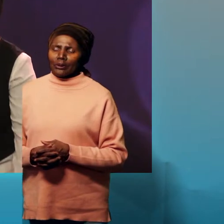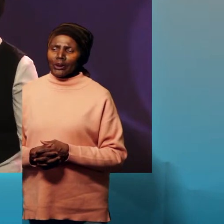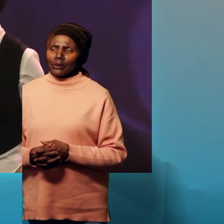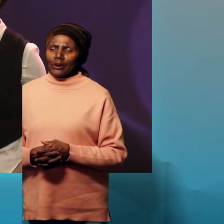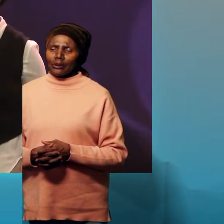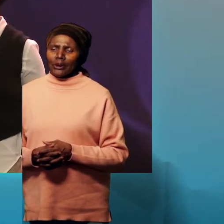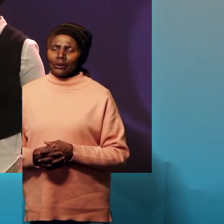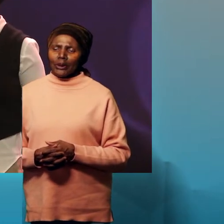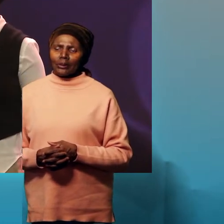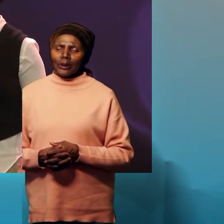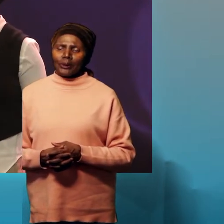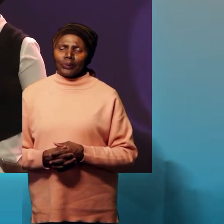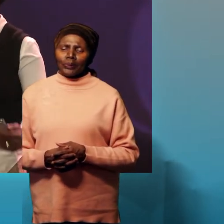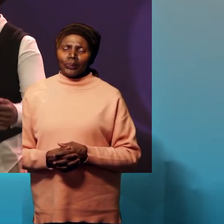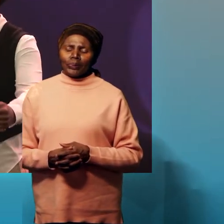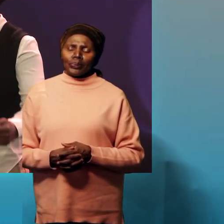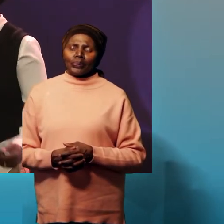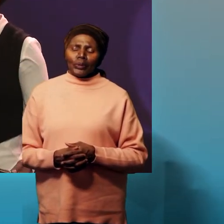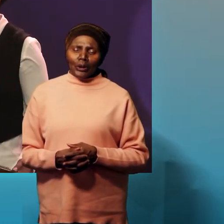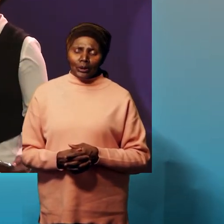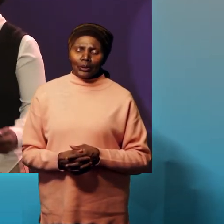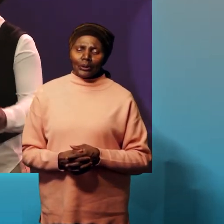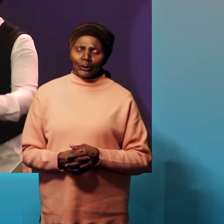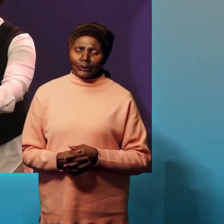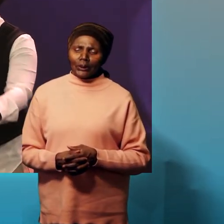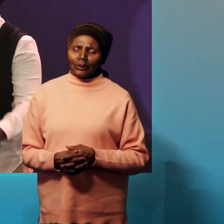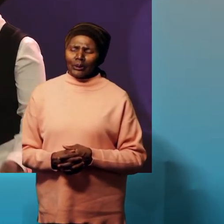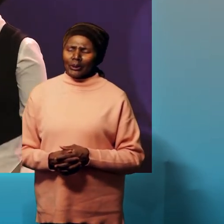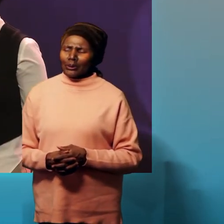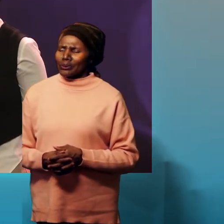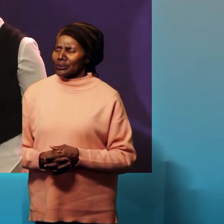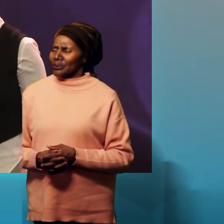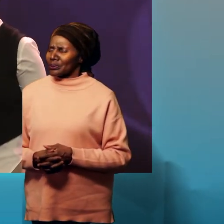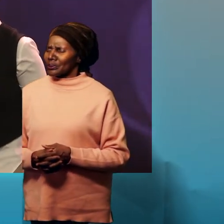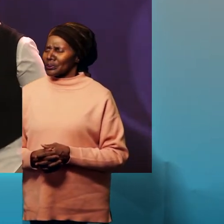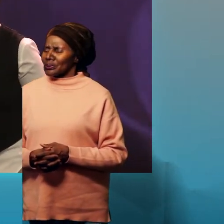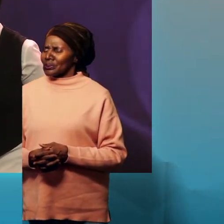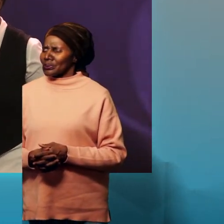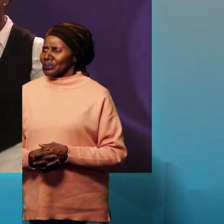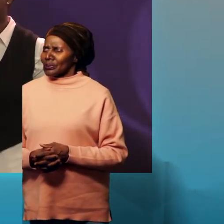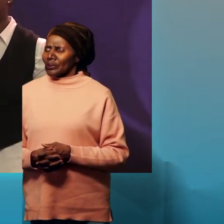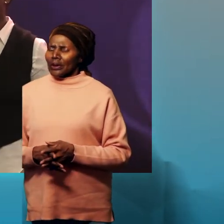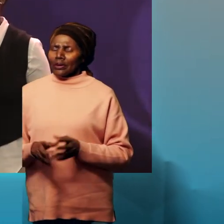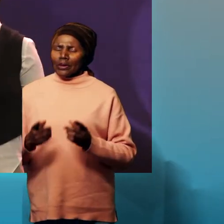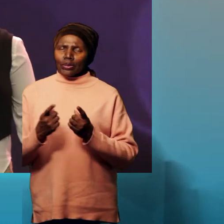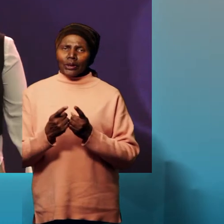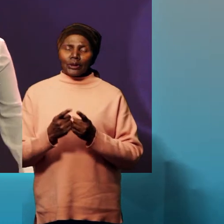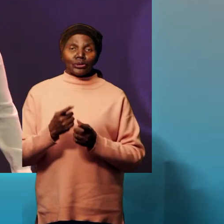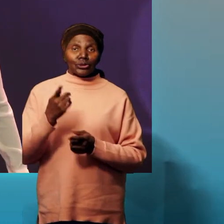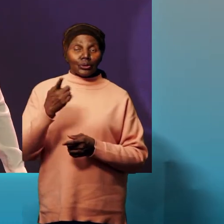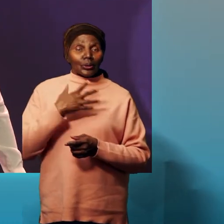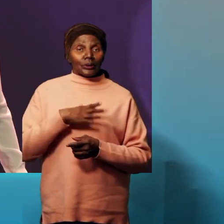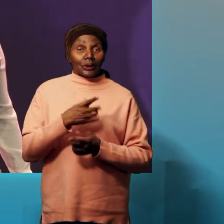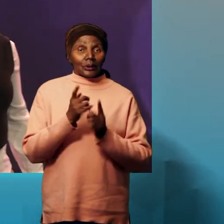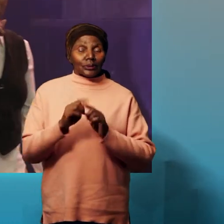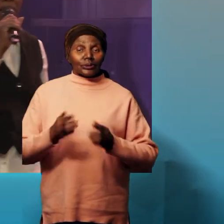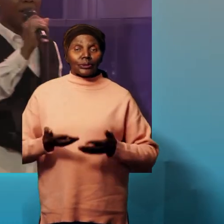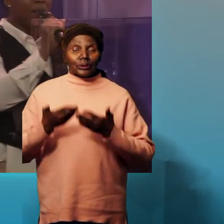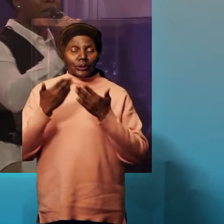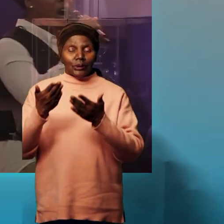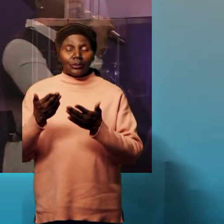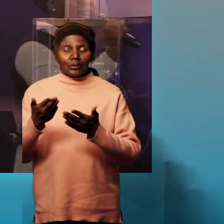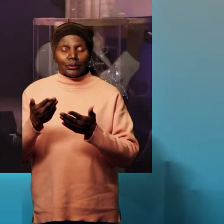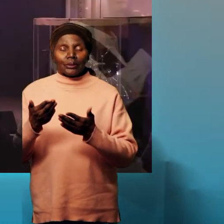Break those things that you've given us, Lord, and to show you, Lord, that they don't have any power over our lives. Oh Lord, I thank you for your people